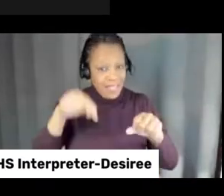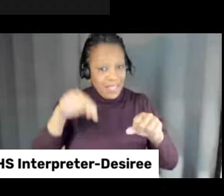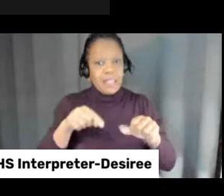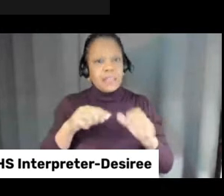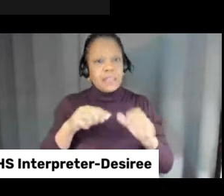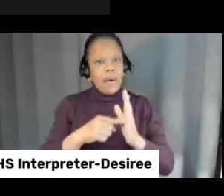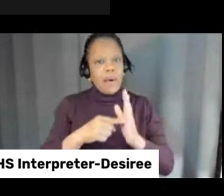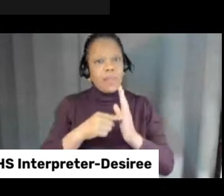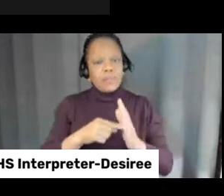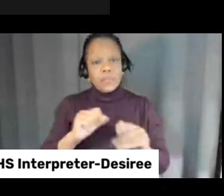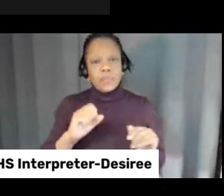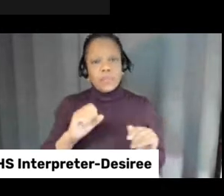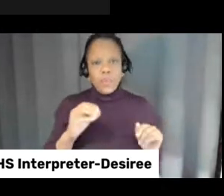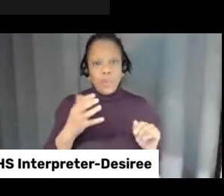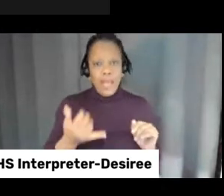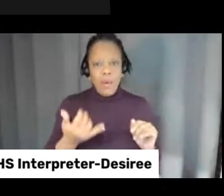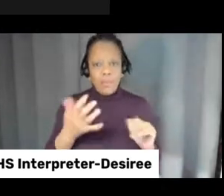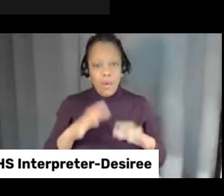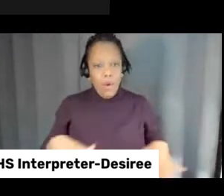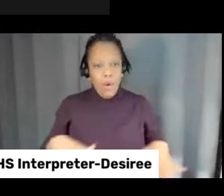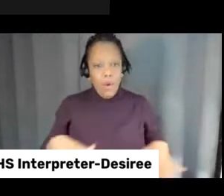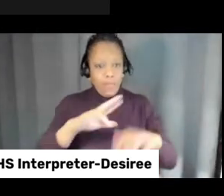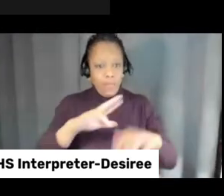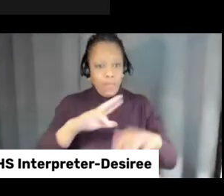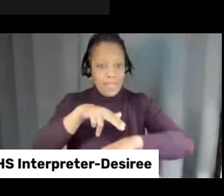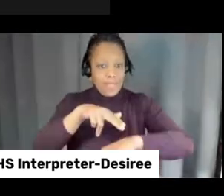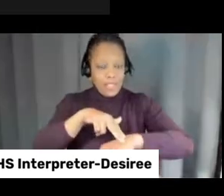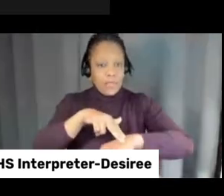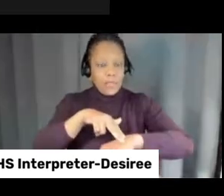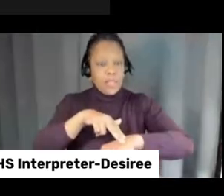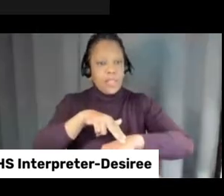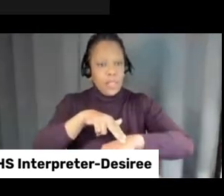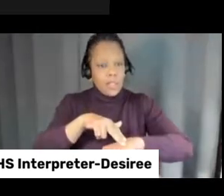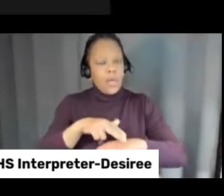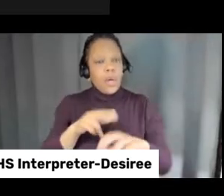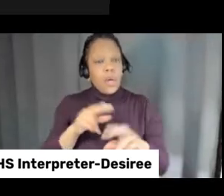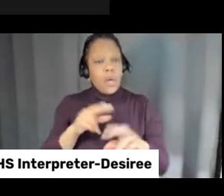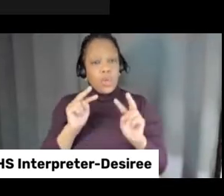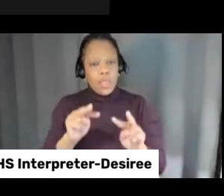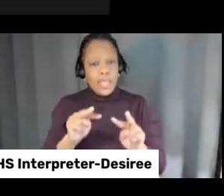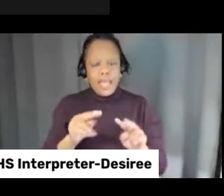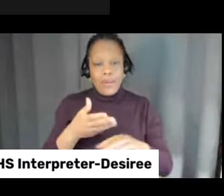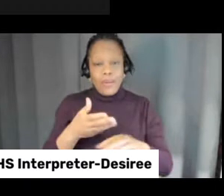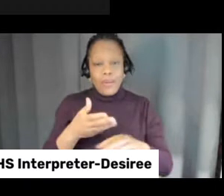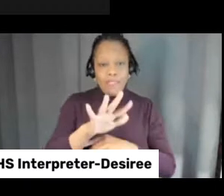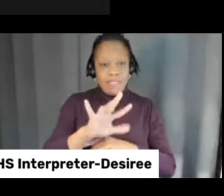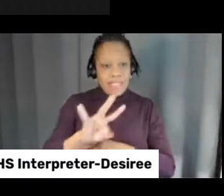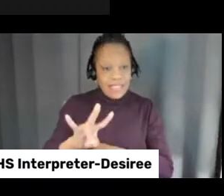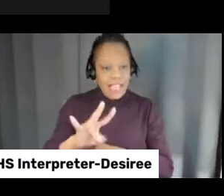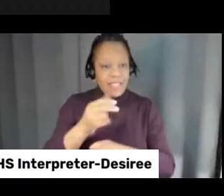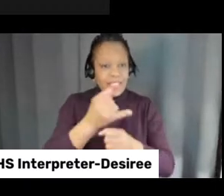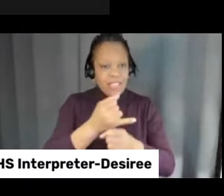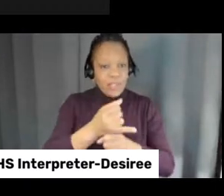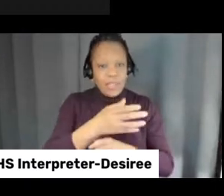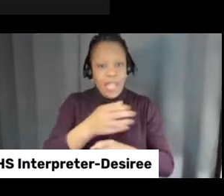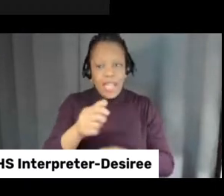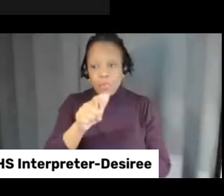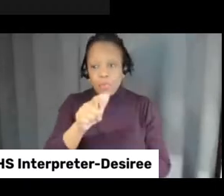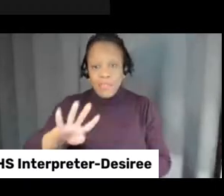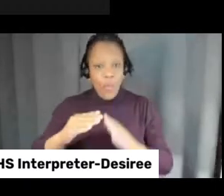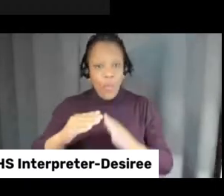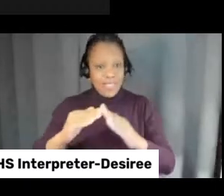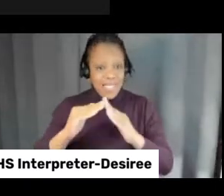we're looking nationwide at over 57 institutions, 24 cities, and it is